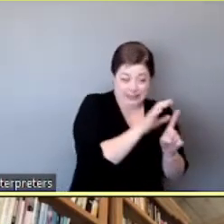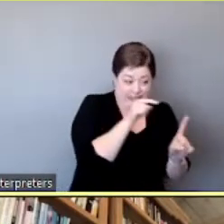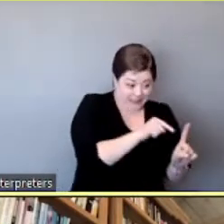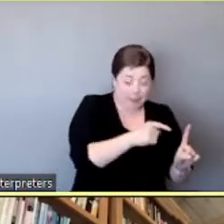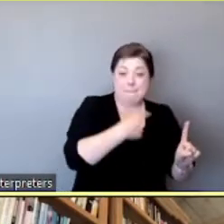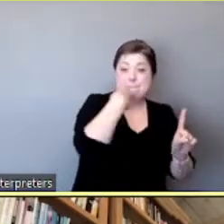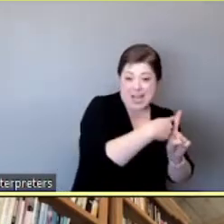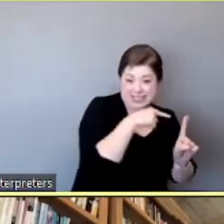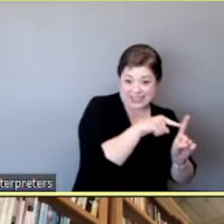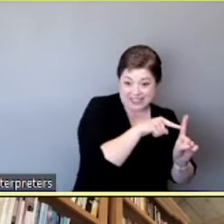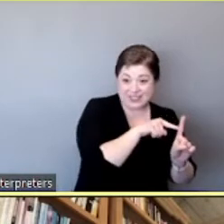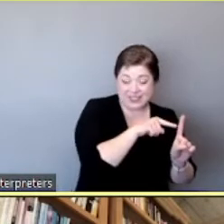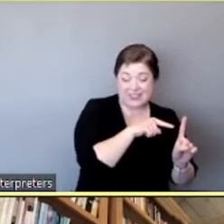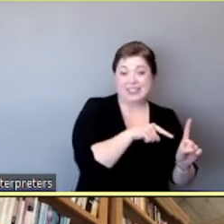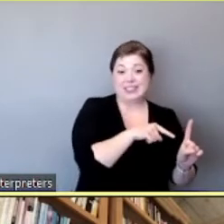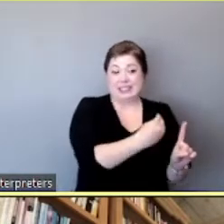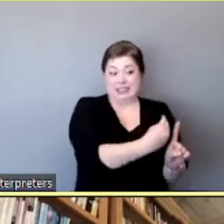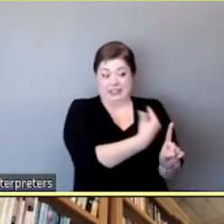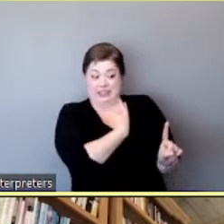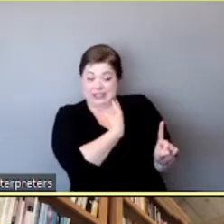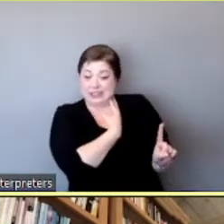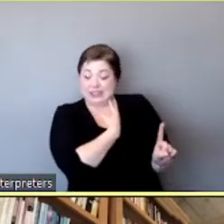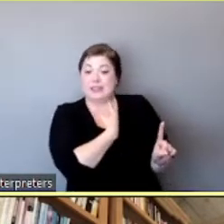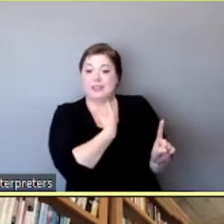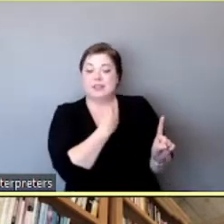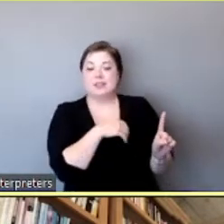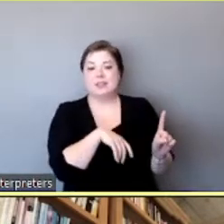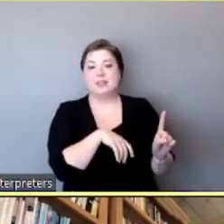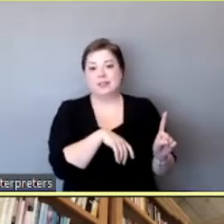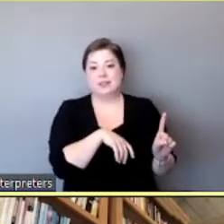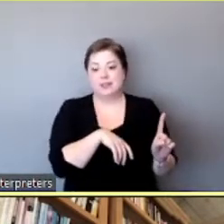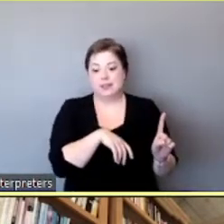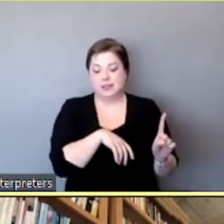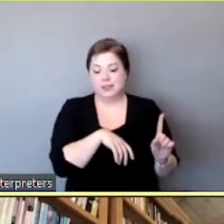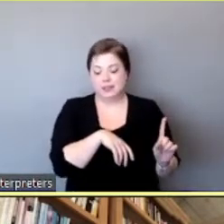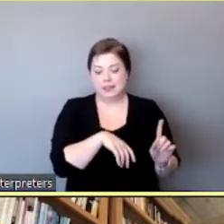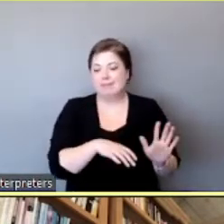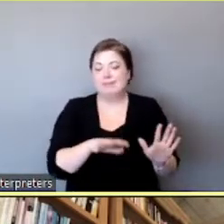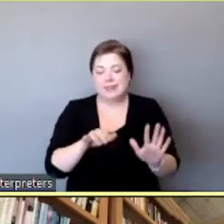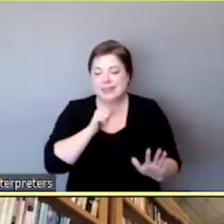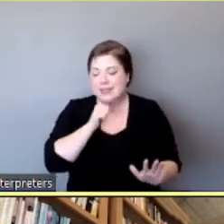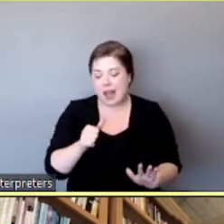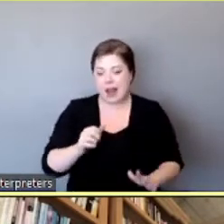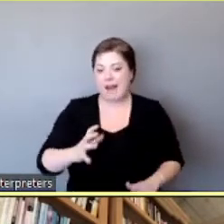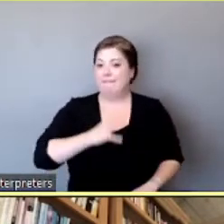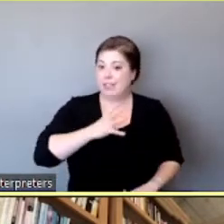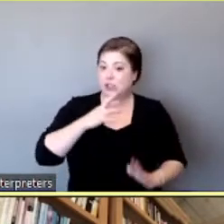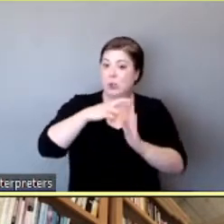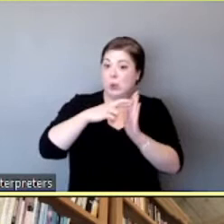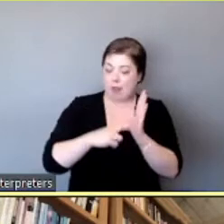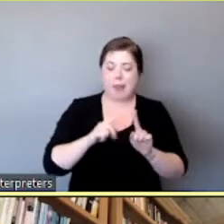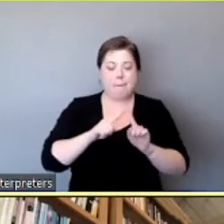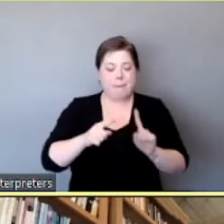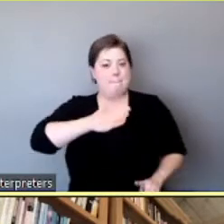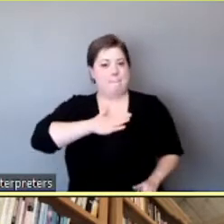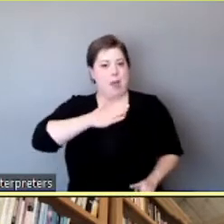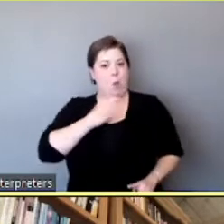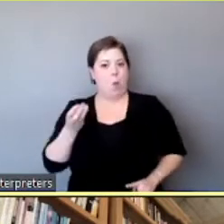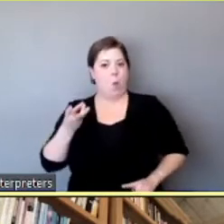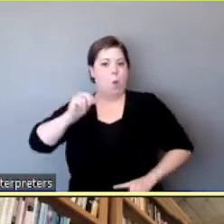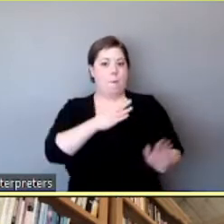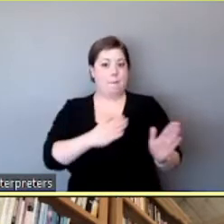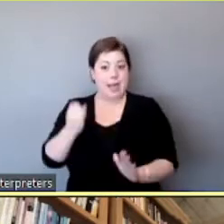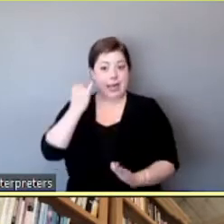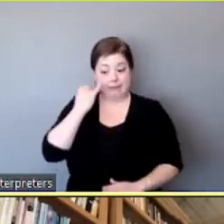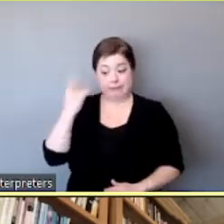recently tested positive and infectious, I know that's not an official guideline this is what I plan to do. If someone in our